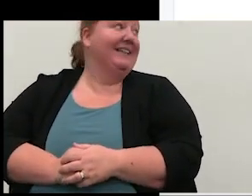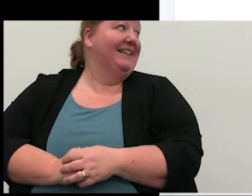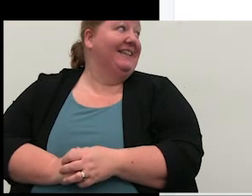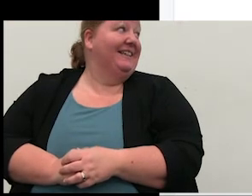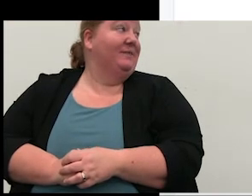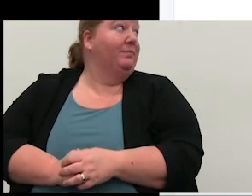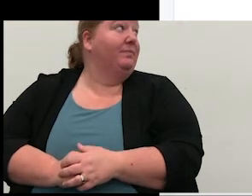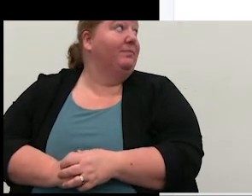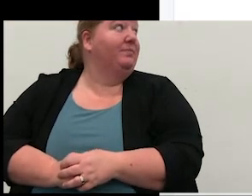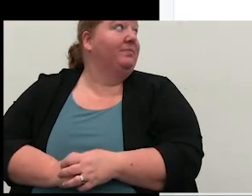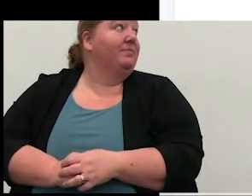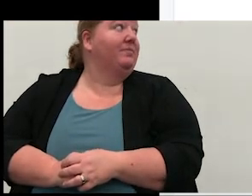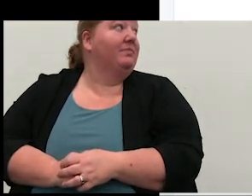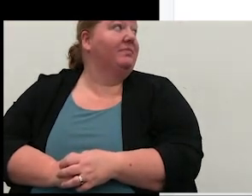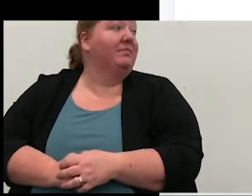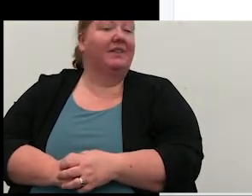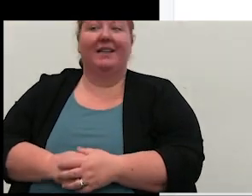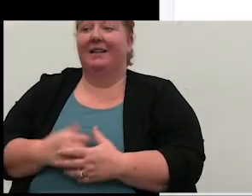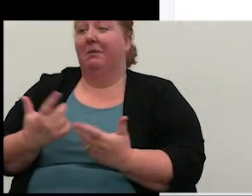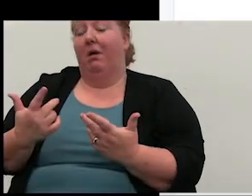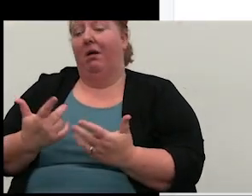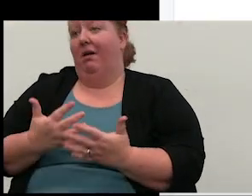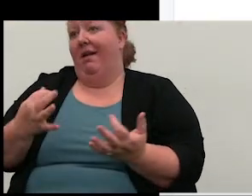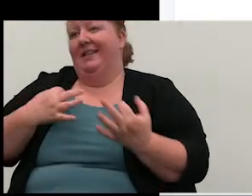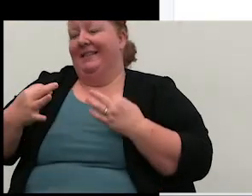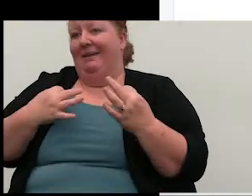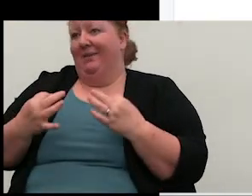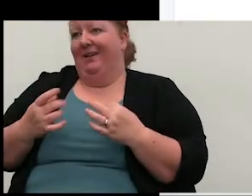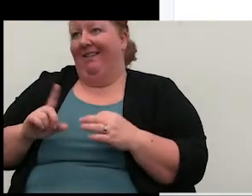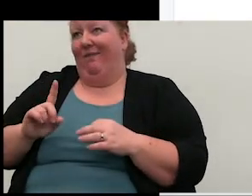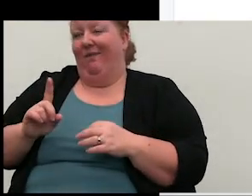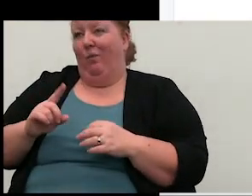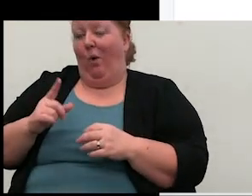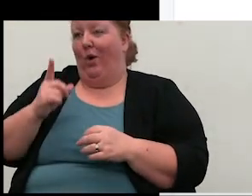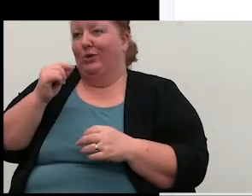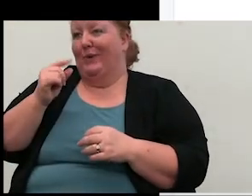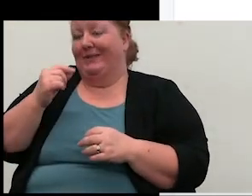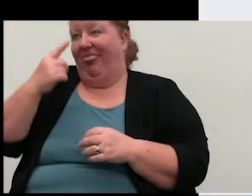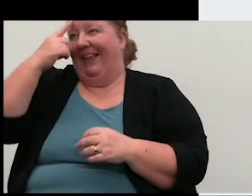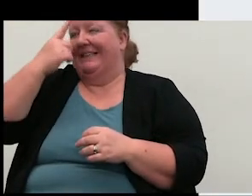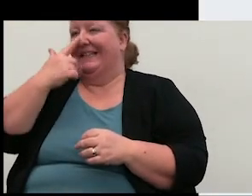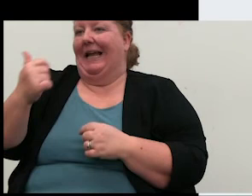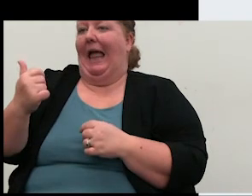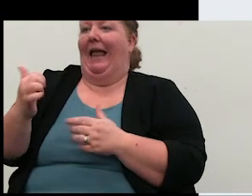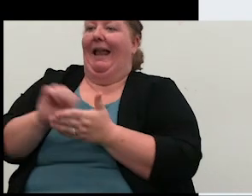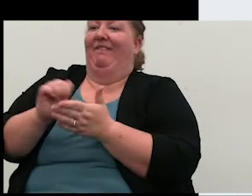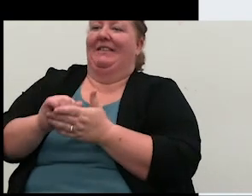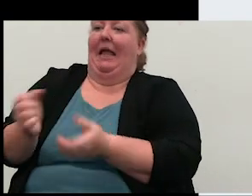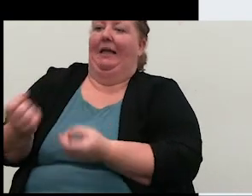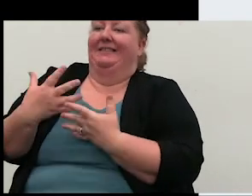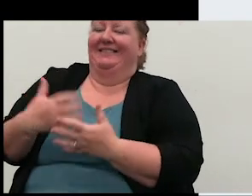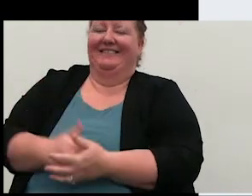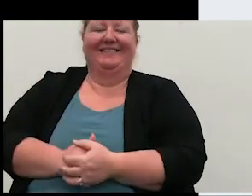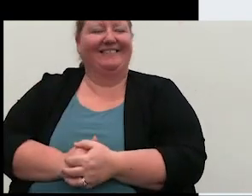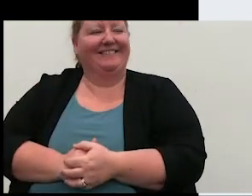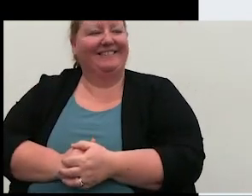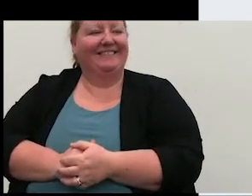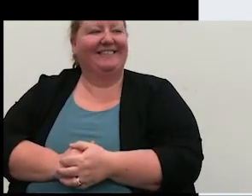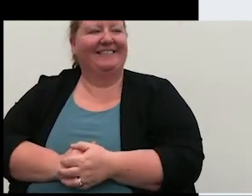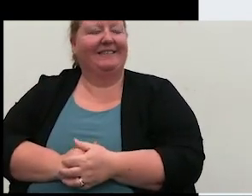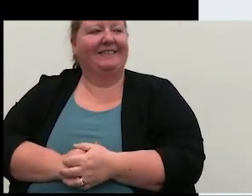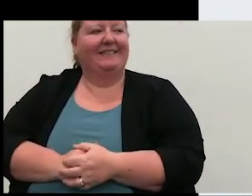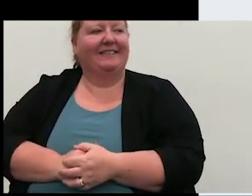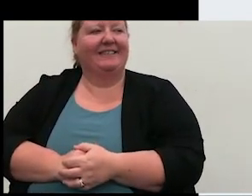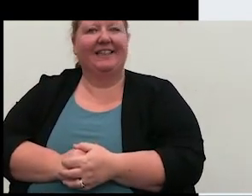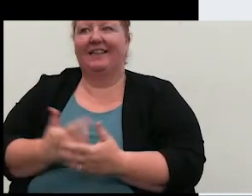But it's endless entertainment from what Twitter thinks it can personally advertise to me. This one, I mean, how many